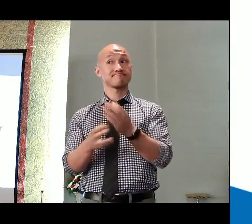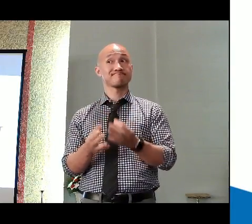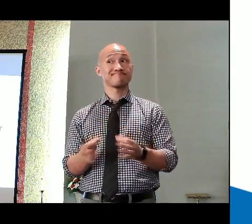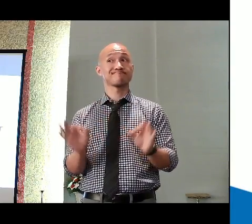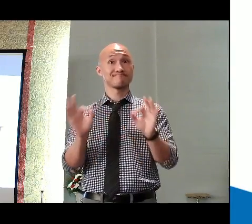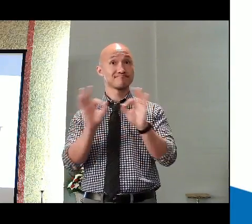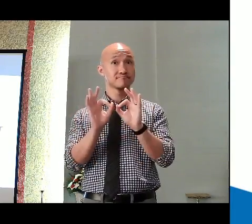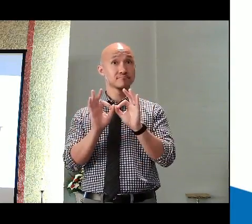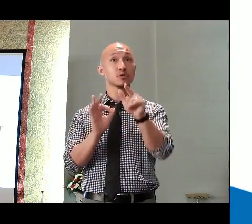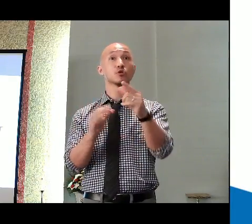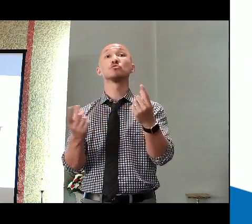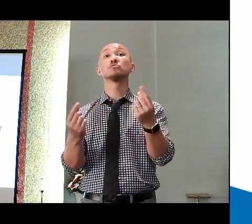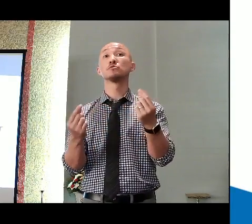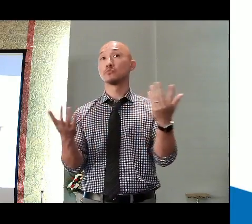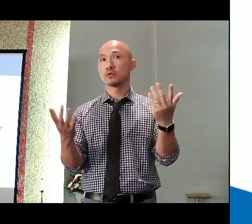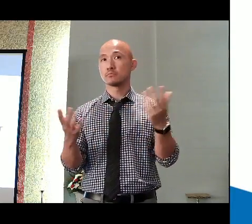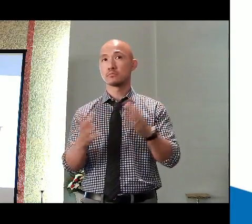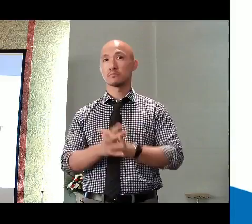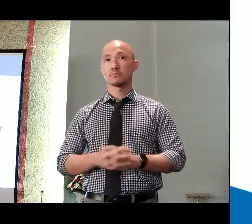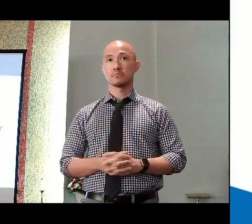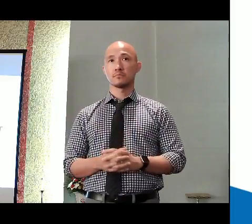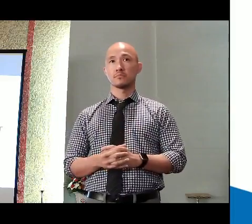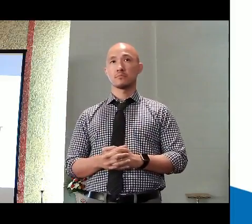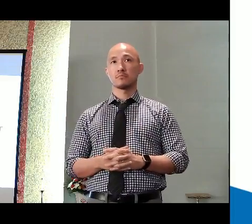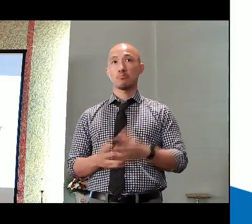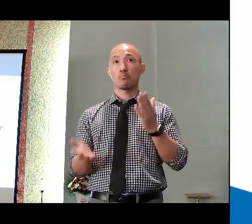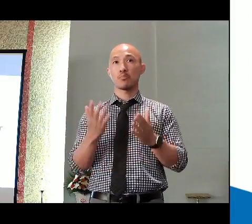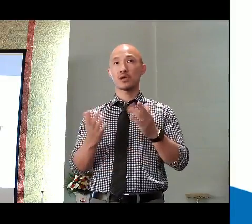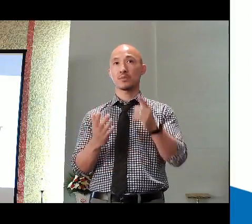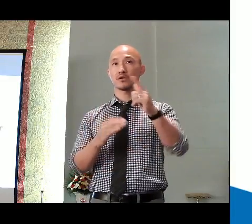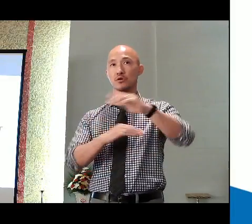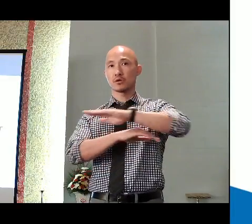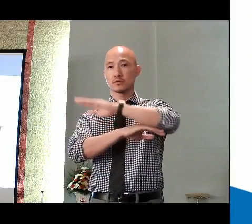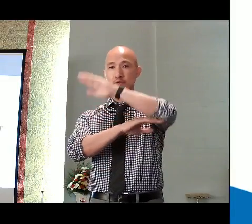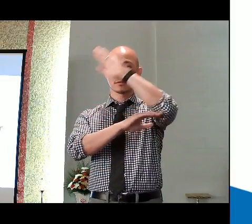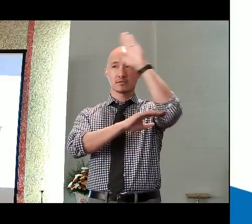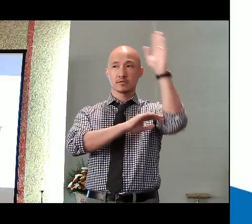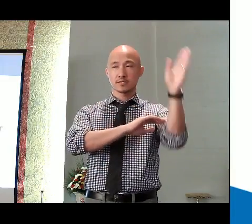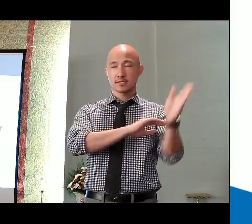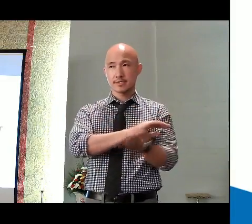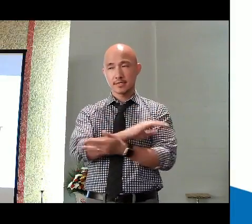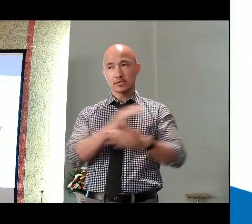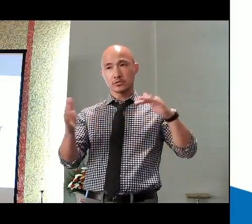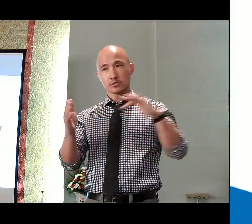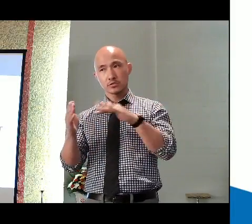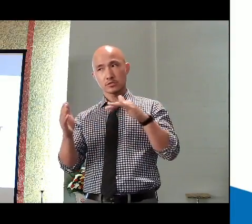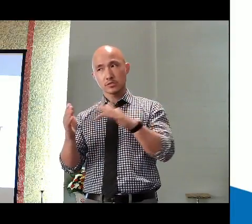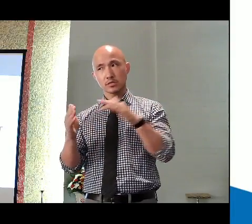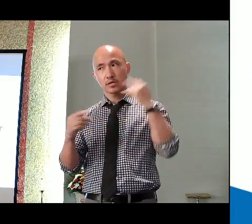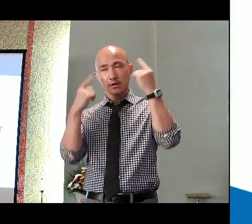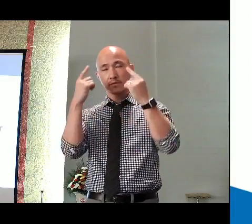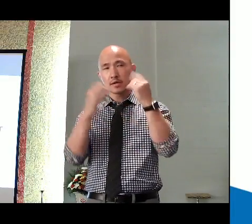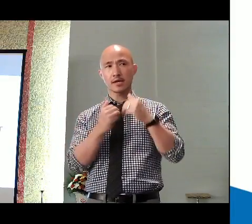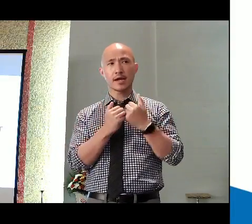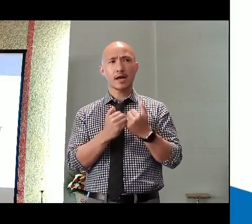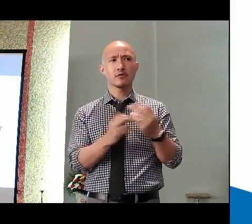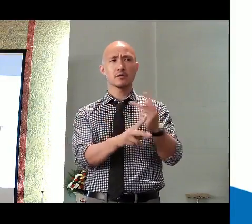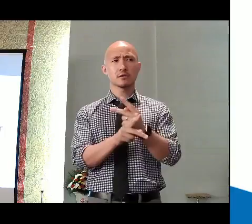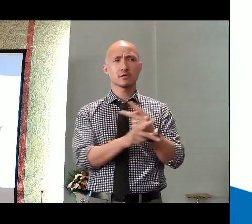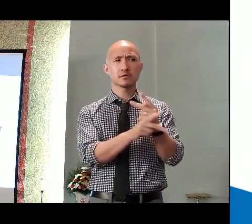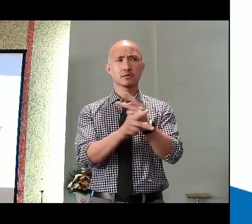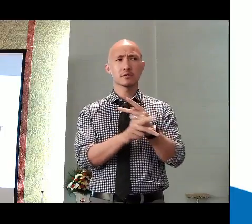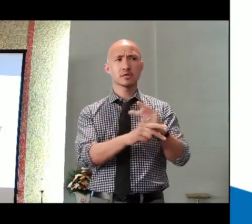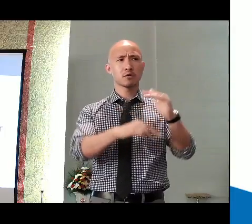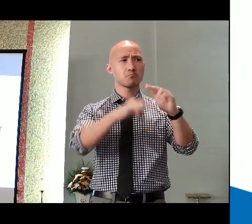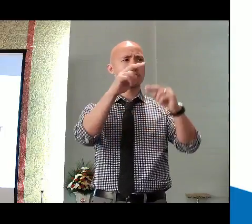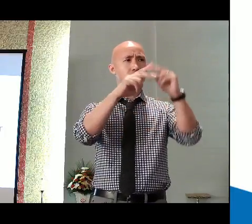do knowing that? Wouldn't you be up all night studying, trying to make sure that you're capable of meeting the challenges,